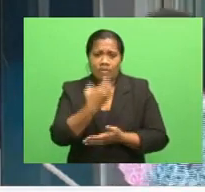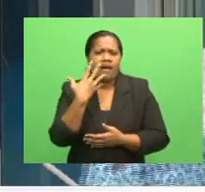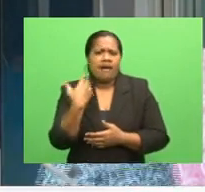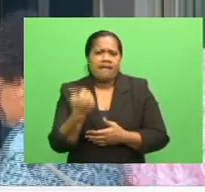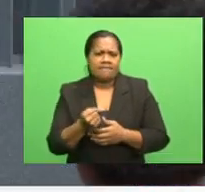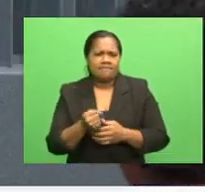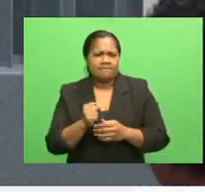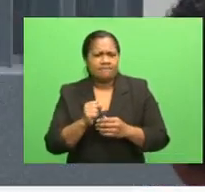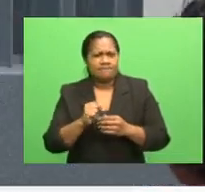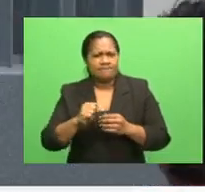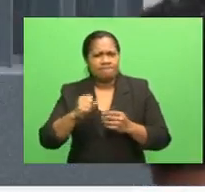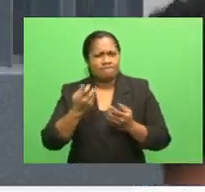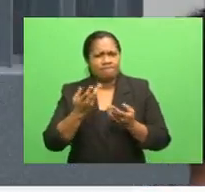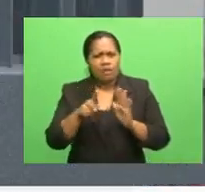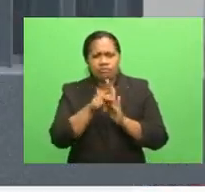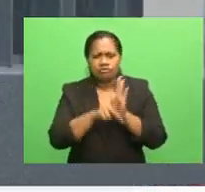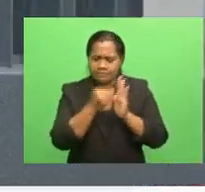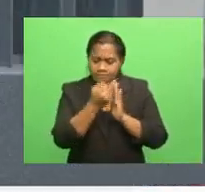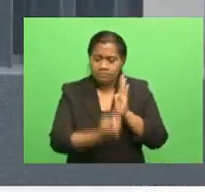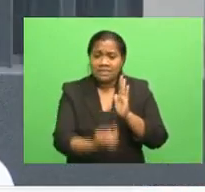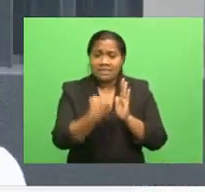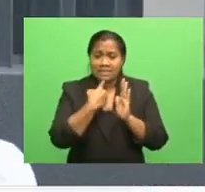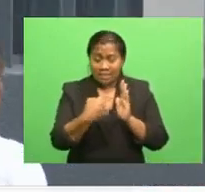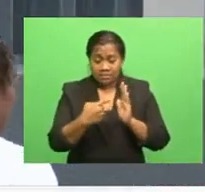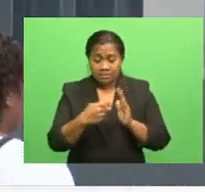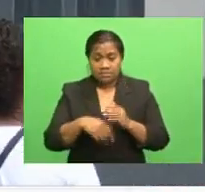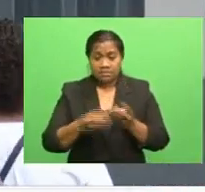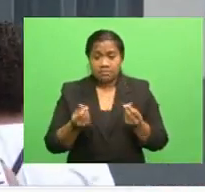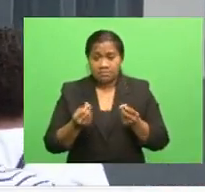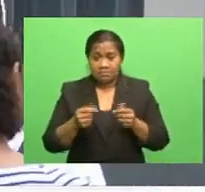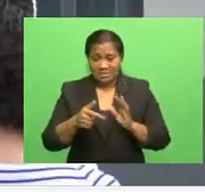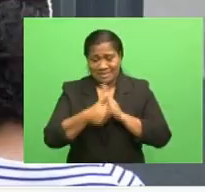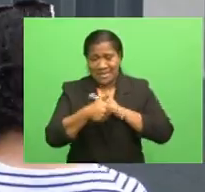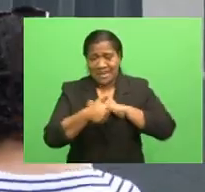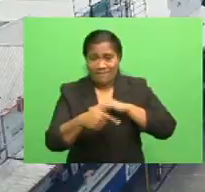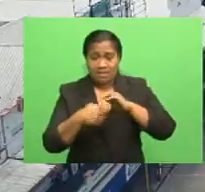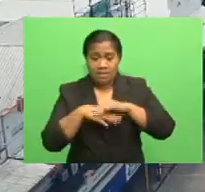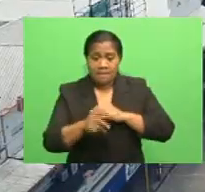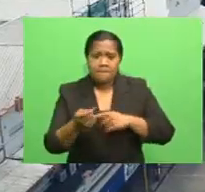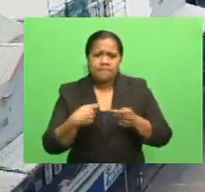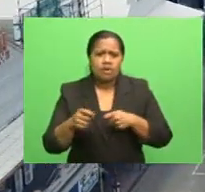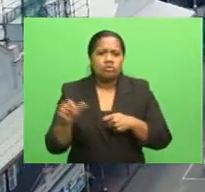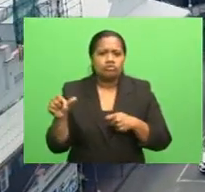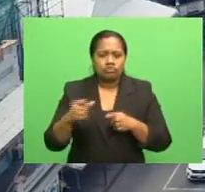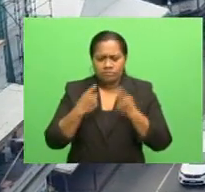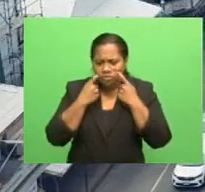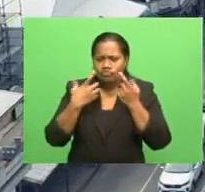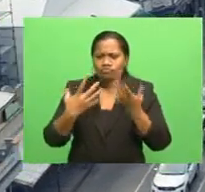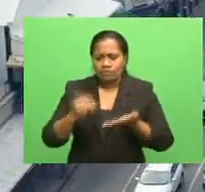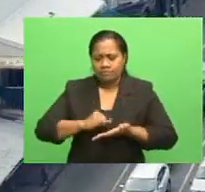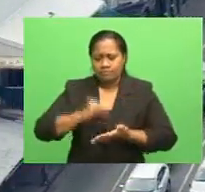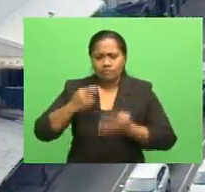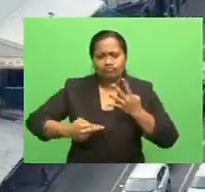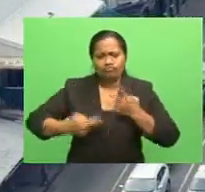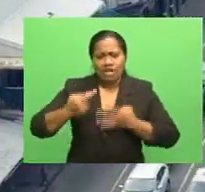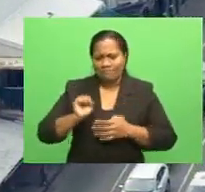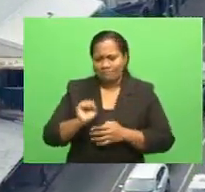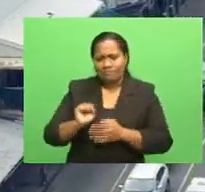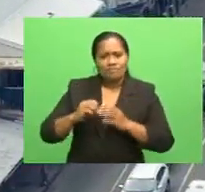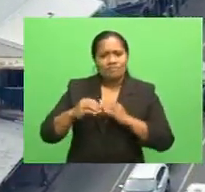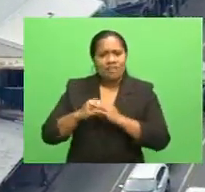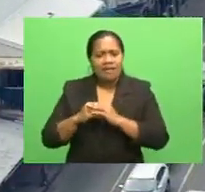Gander, says high liquidity level in the market should be reflected in the interest rates offered by banks. One of the key